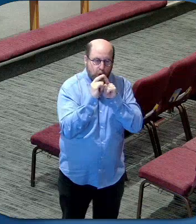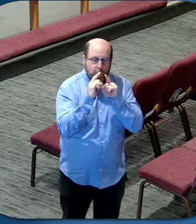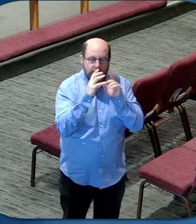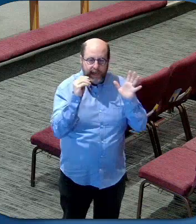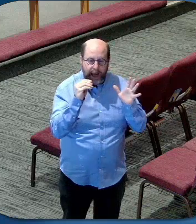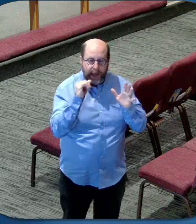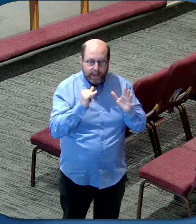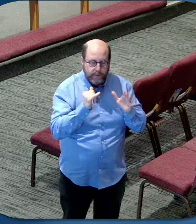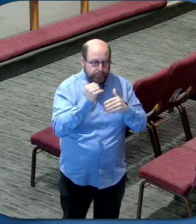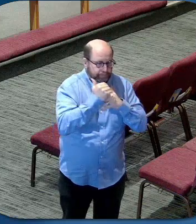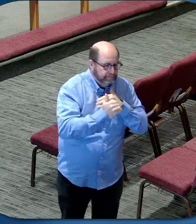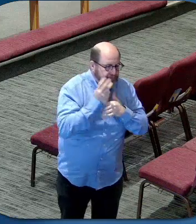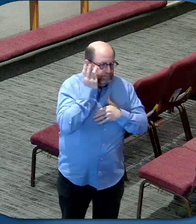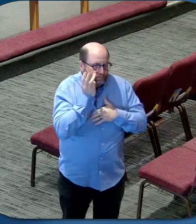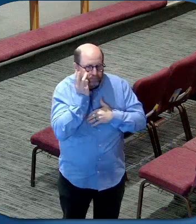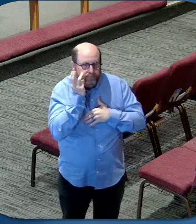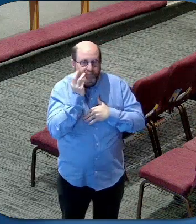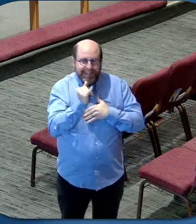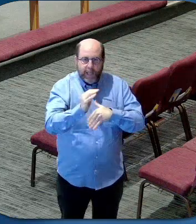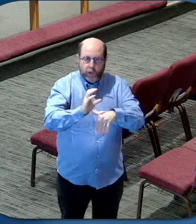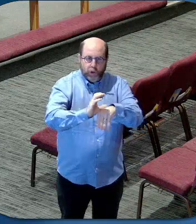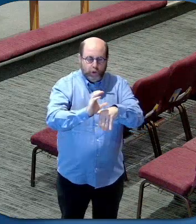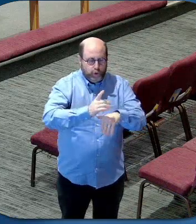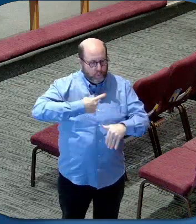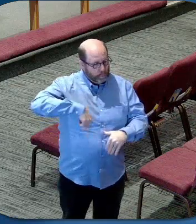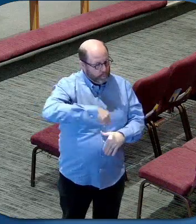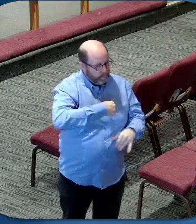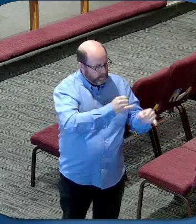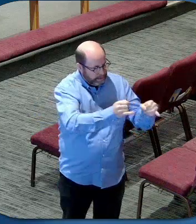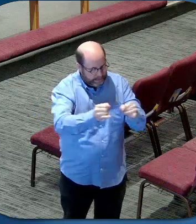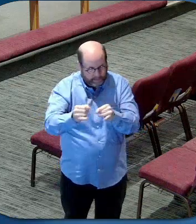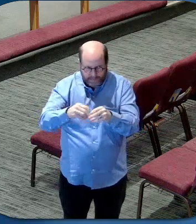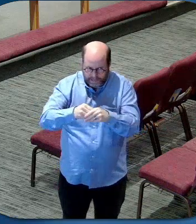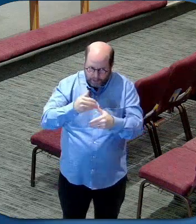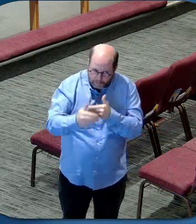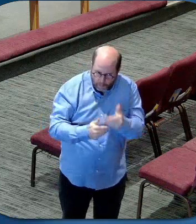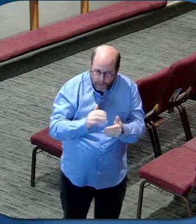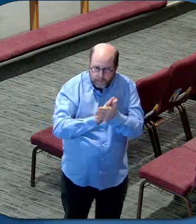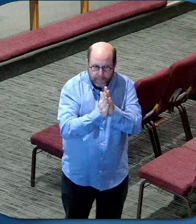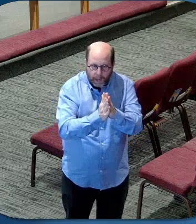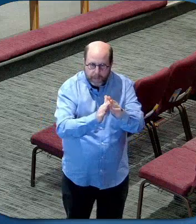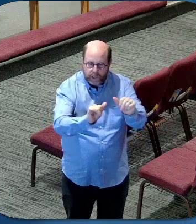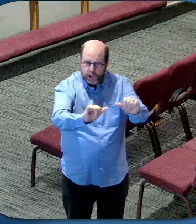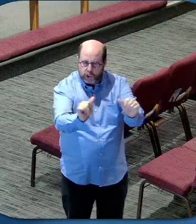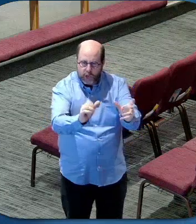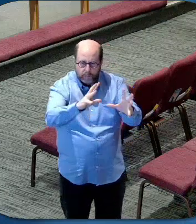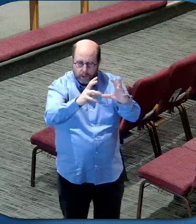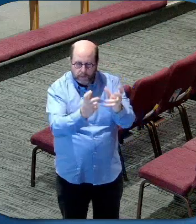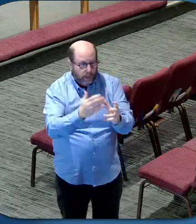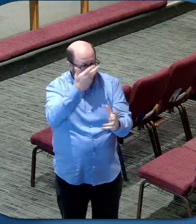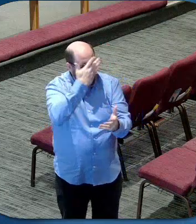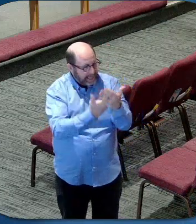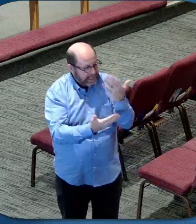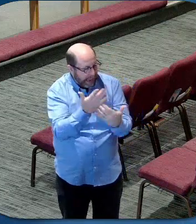sacraments. Like the church, we are individuals in the process of being shaped by